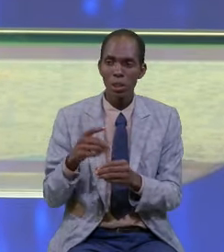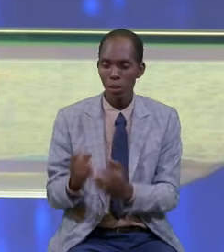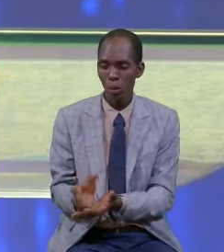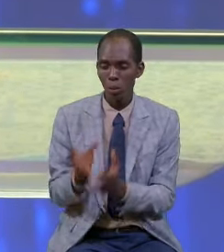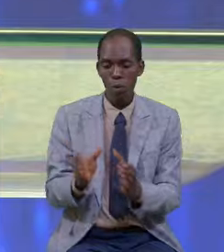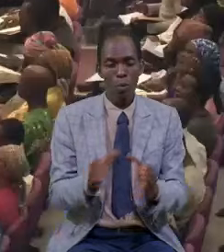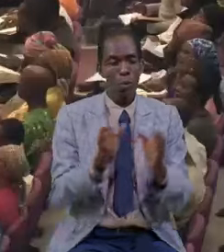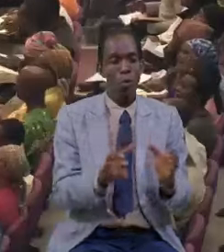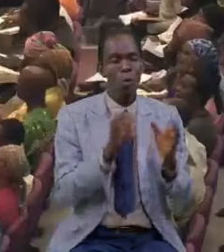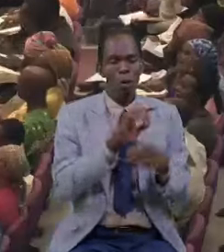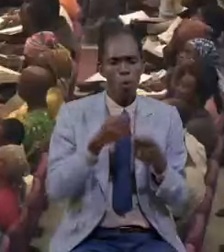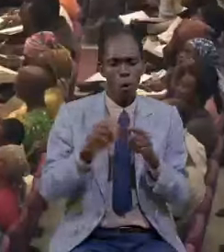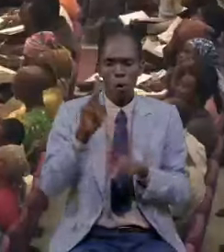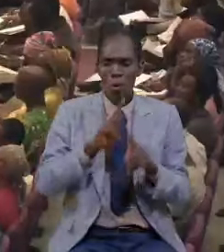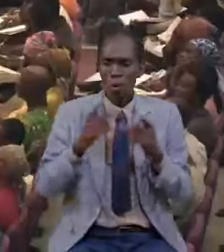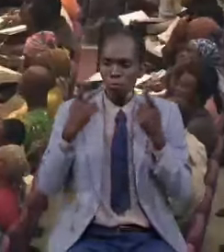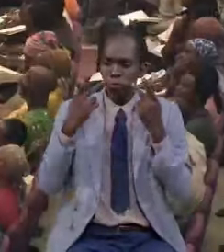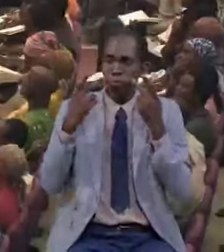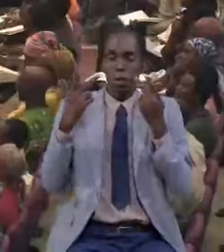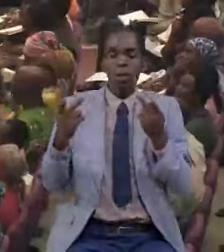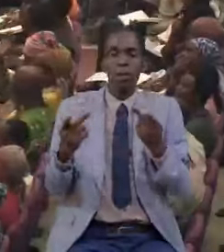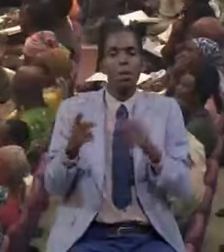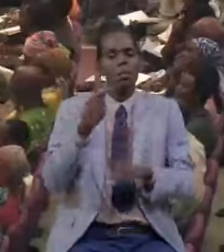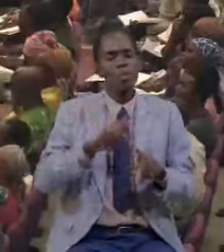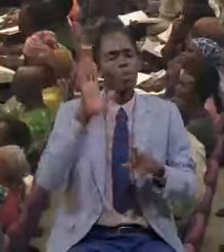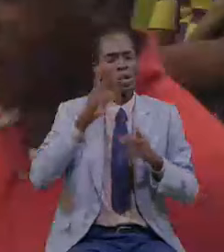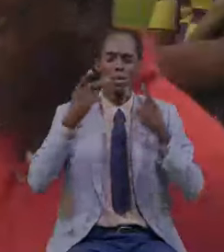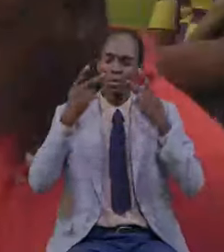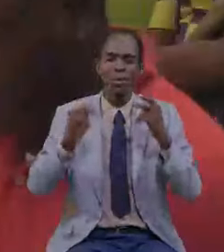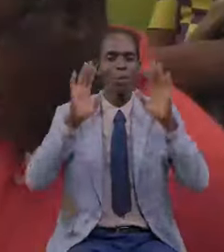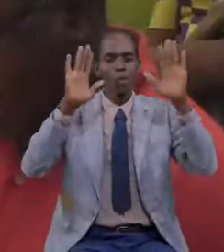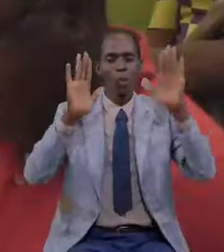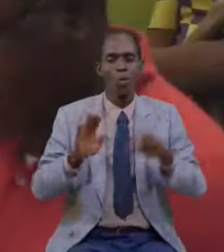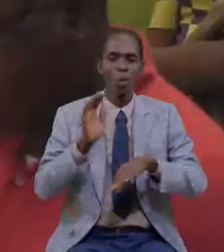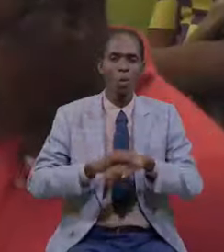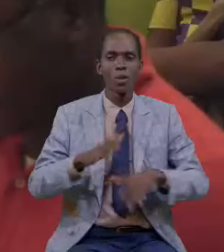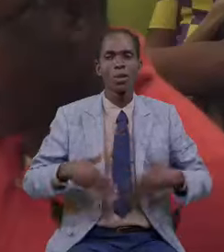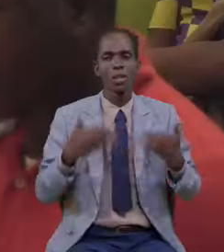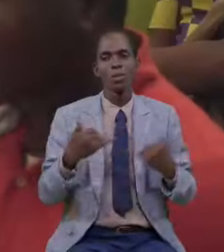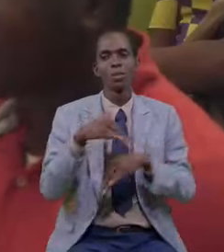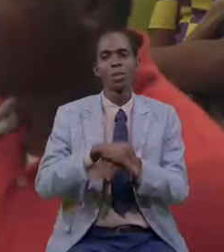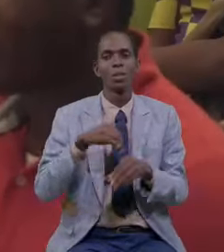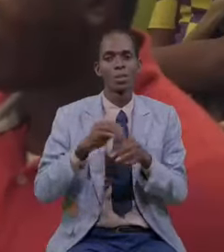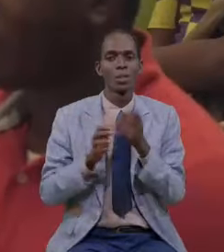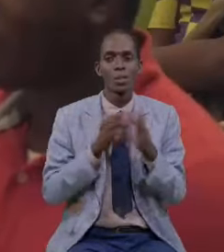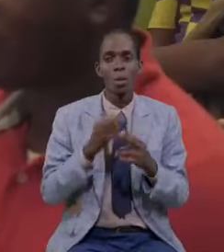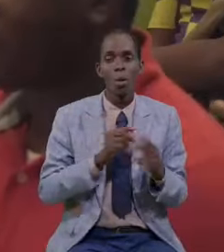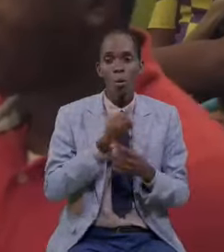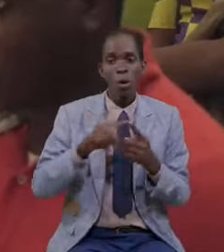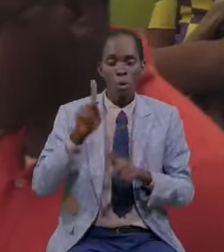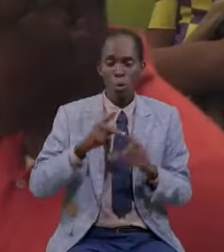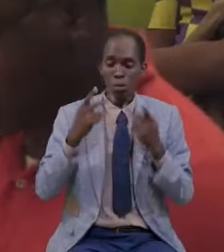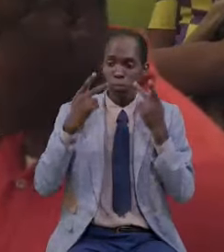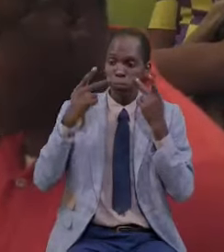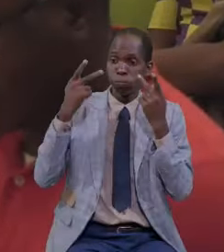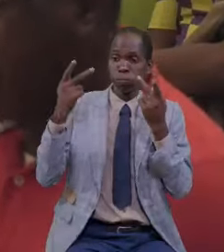people saw it, people will see the miracle upon you tonight. When all the people saw it, they will see